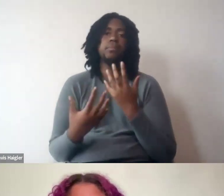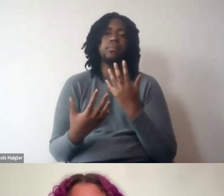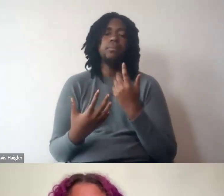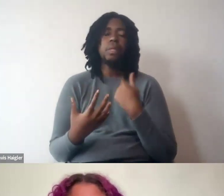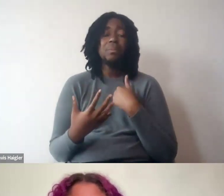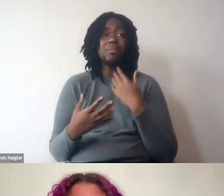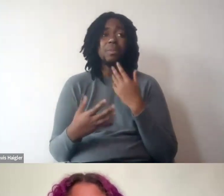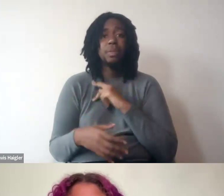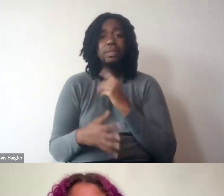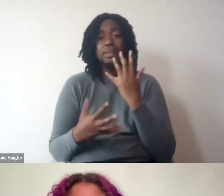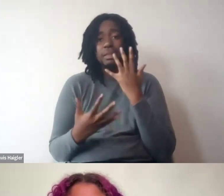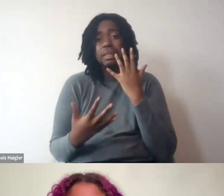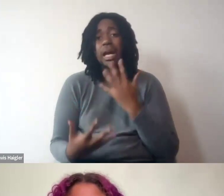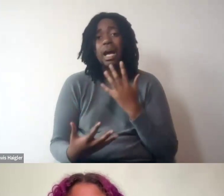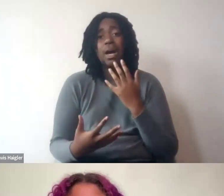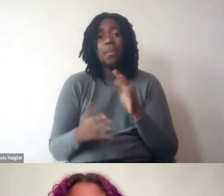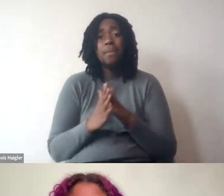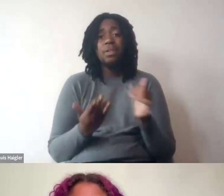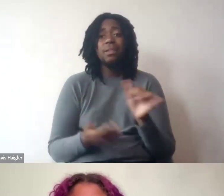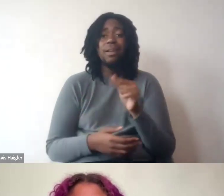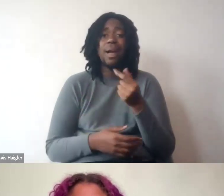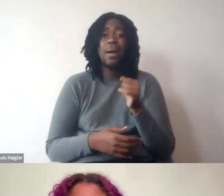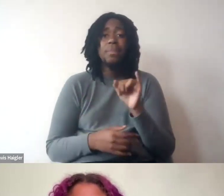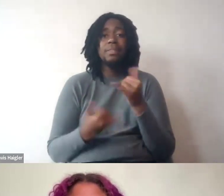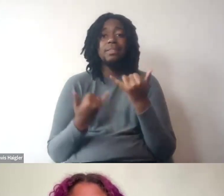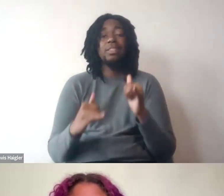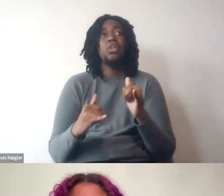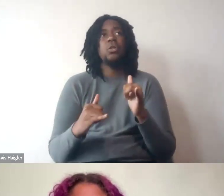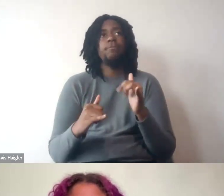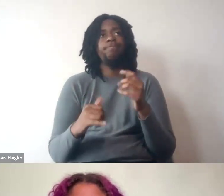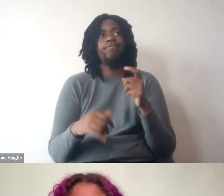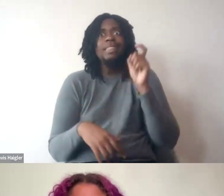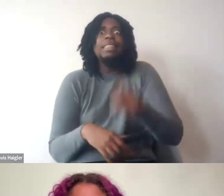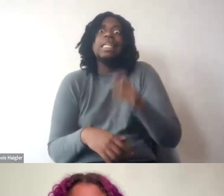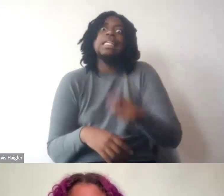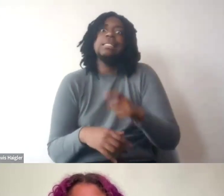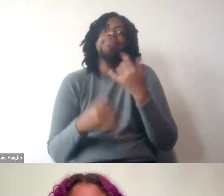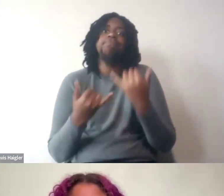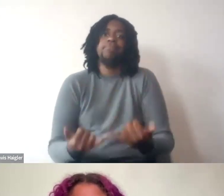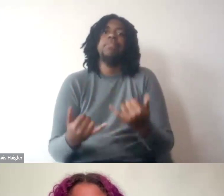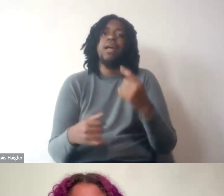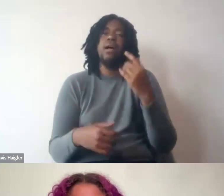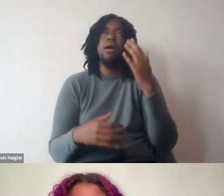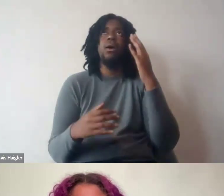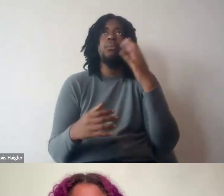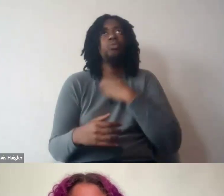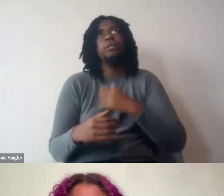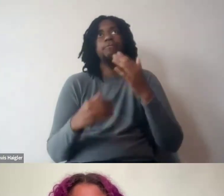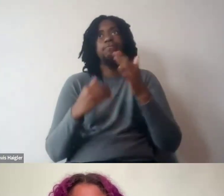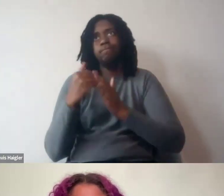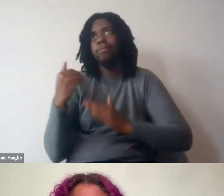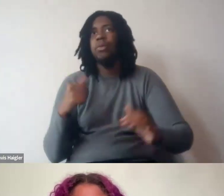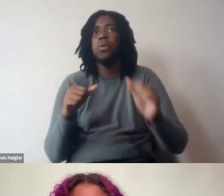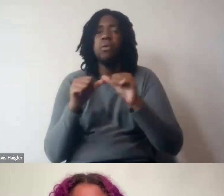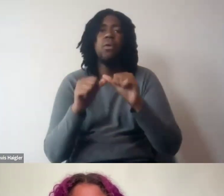sad that a book like GABI is still relevant in this way. I wish we would have moved forward, but I'm also glad